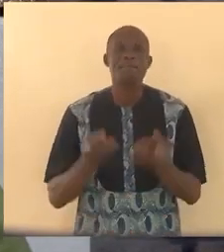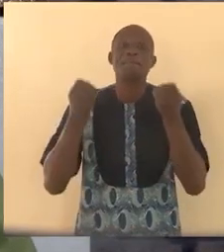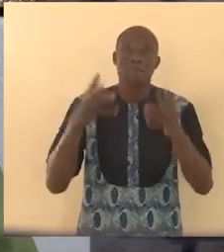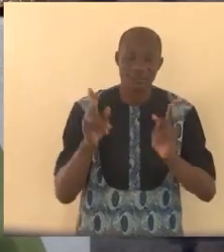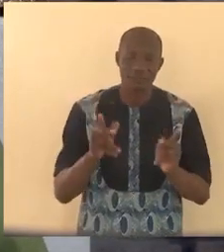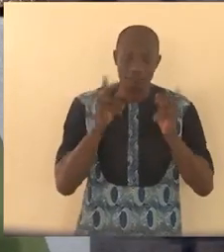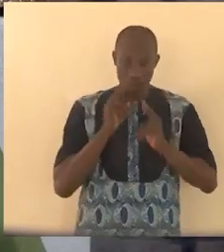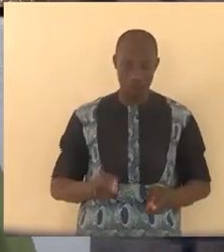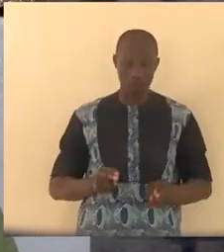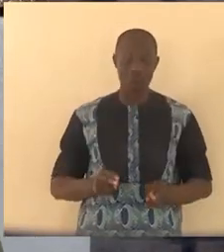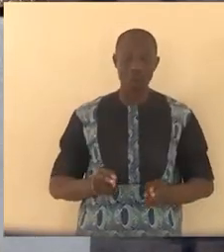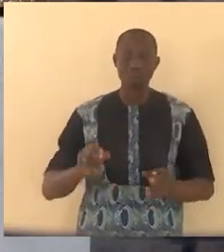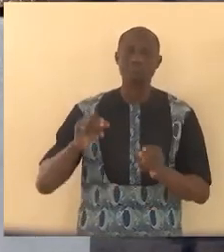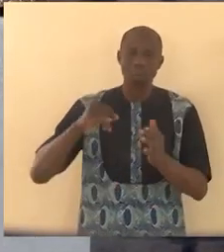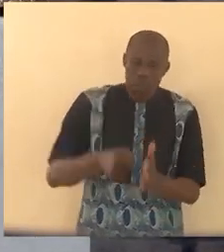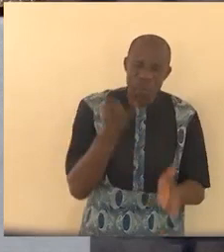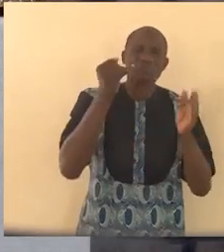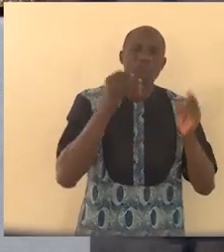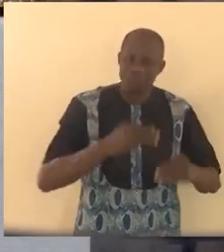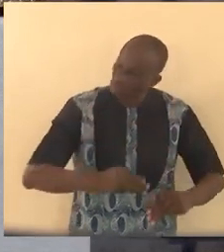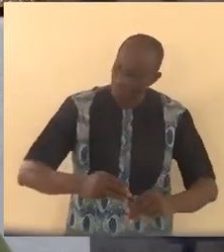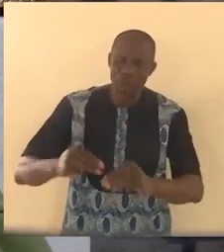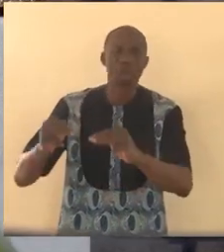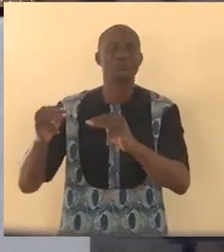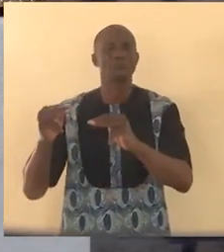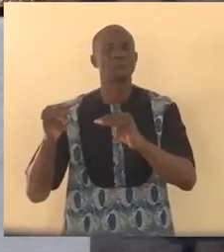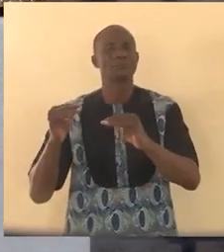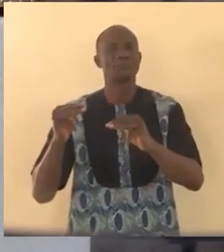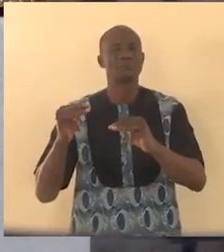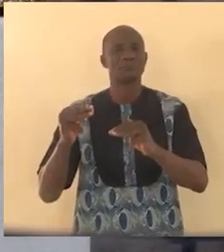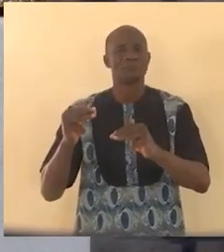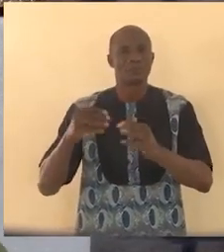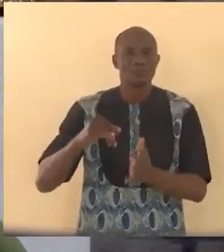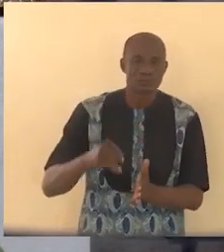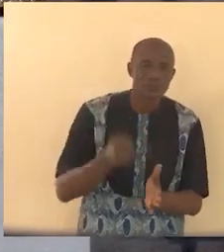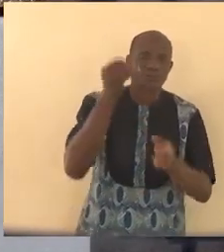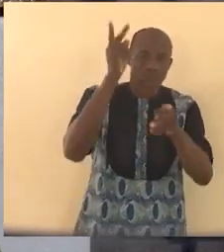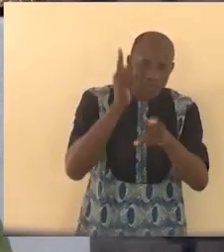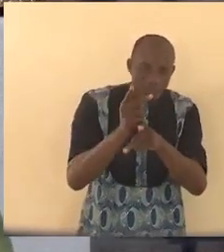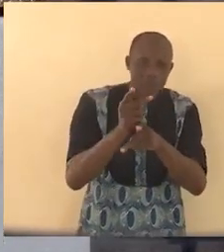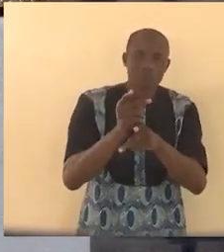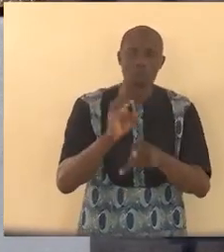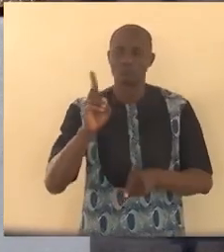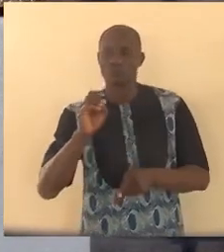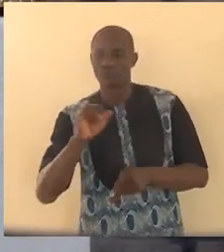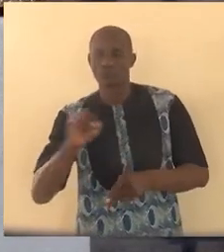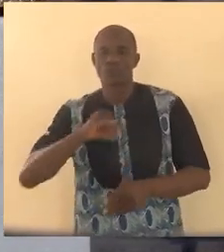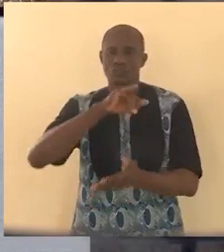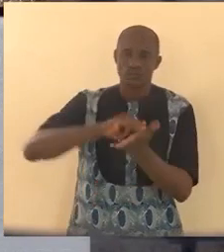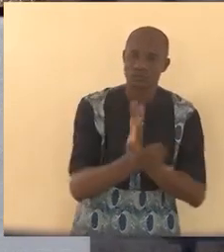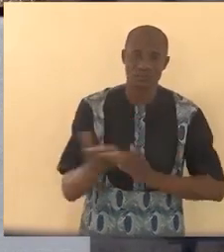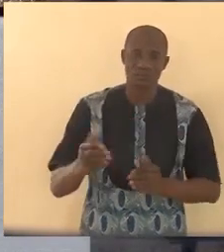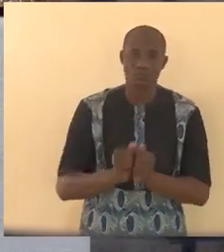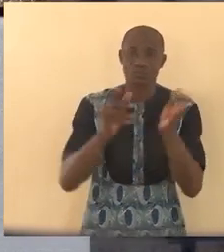A lot of human beings just float. You know, just float and just keep doing those things without questions.